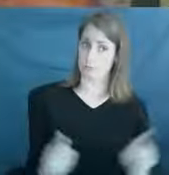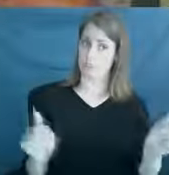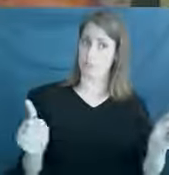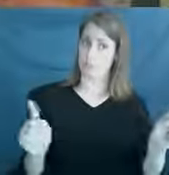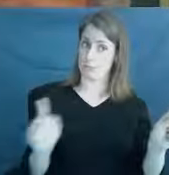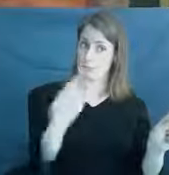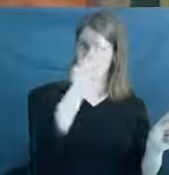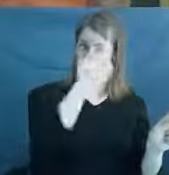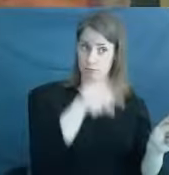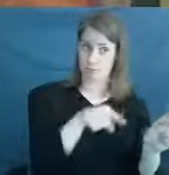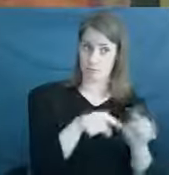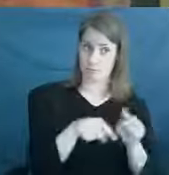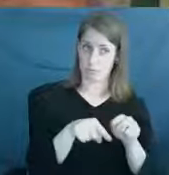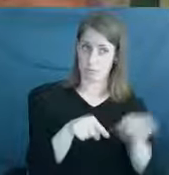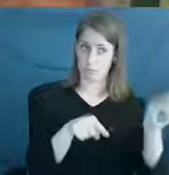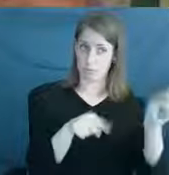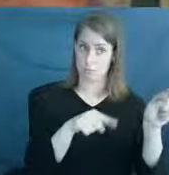with